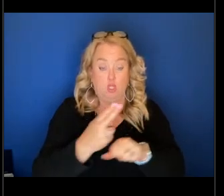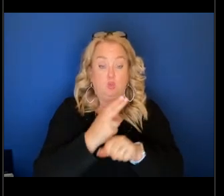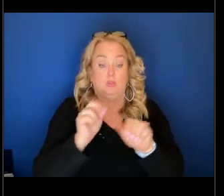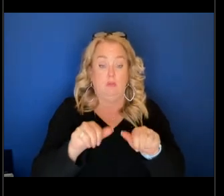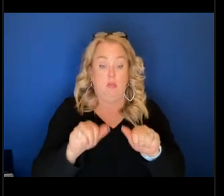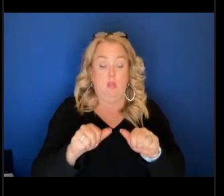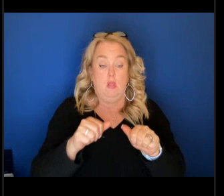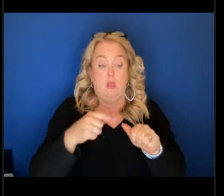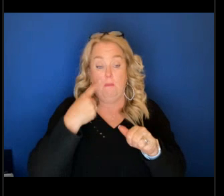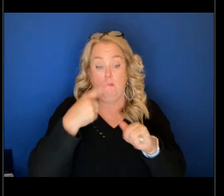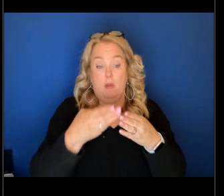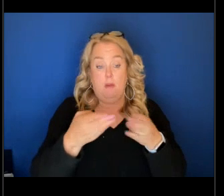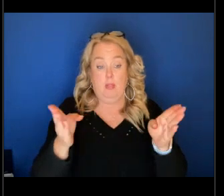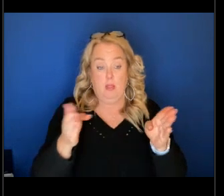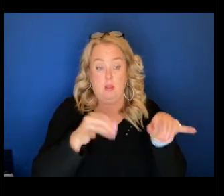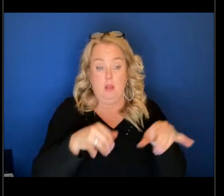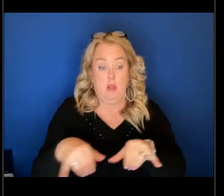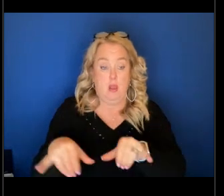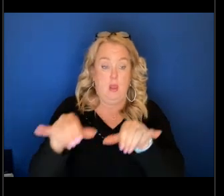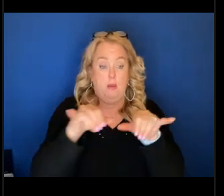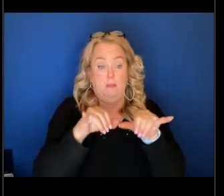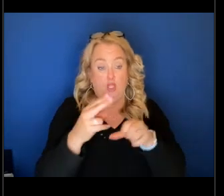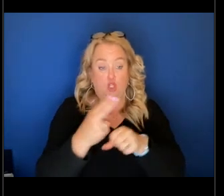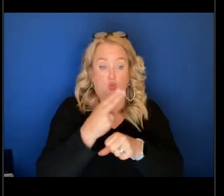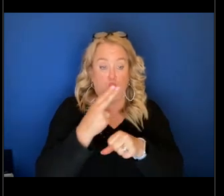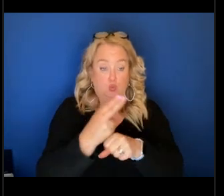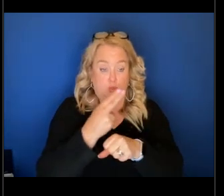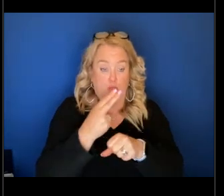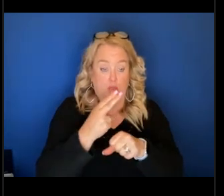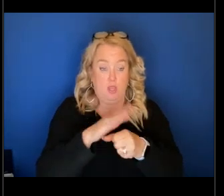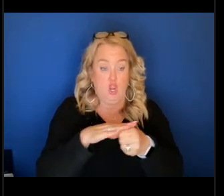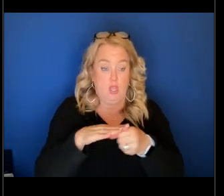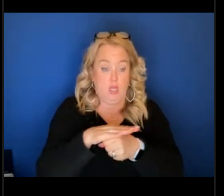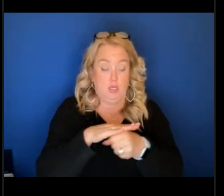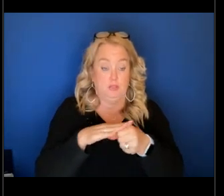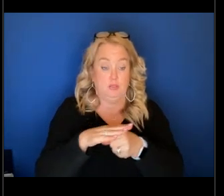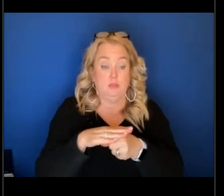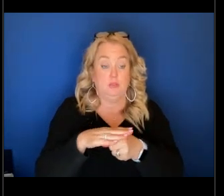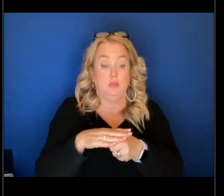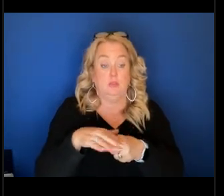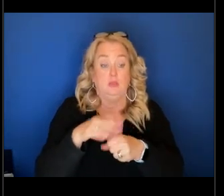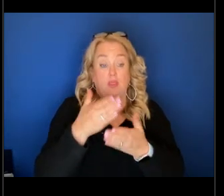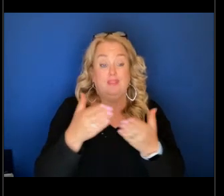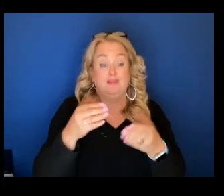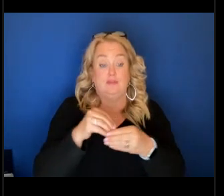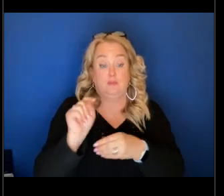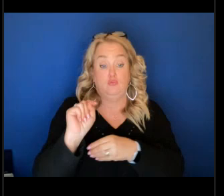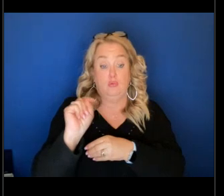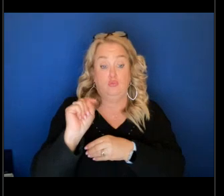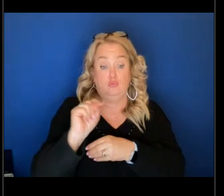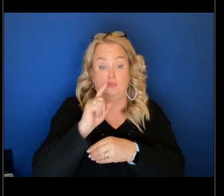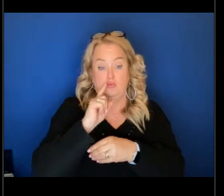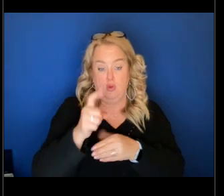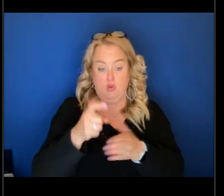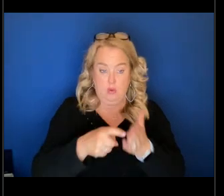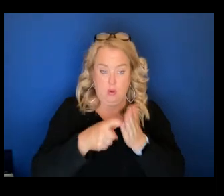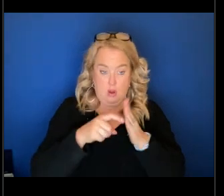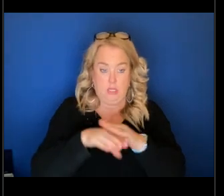public and common use areas. Fixtures in public restrooms are required to be